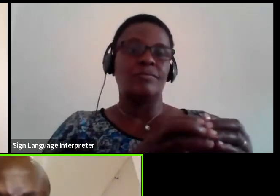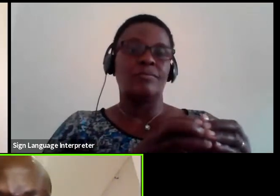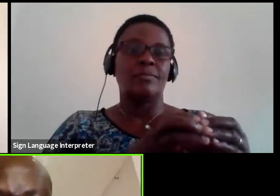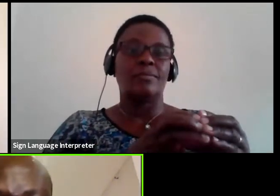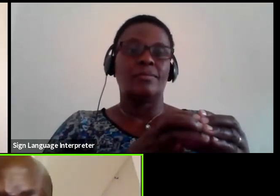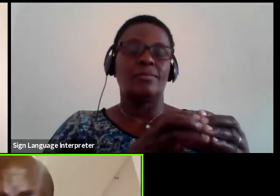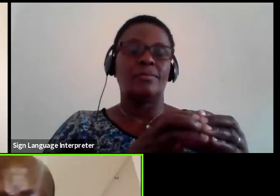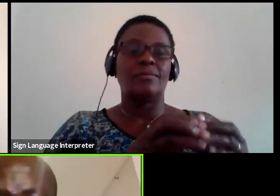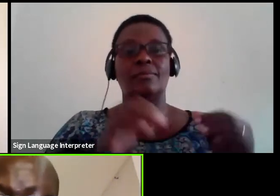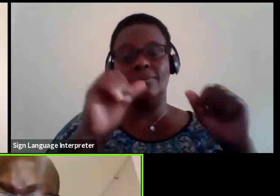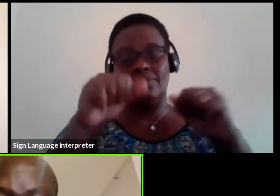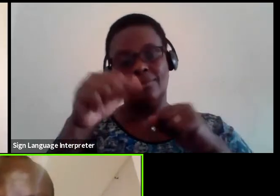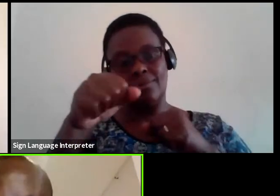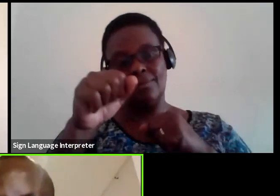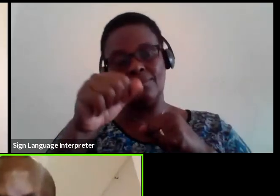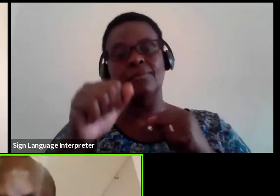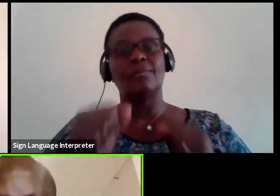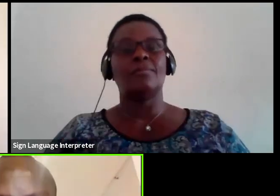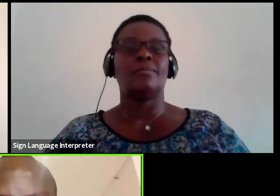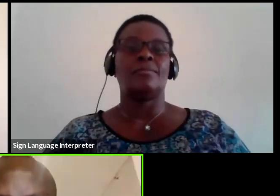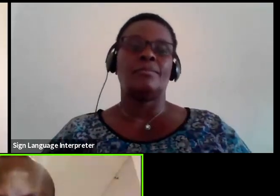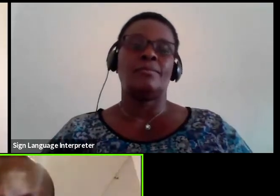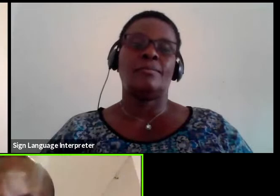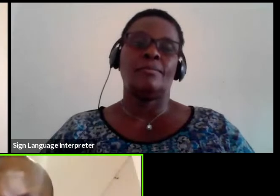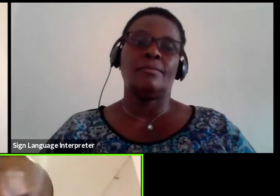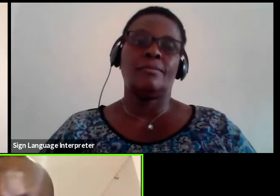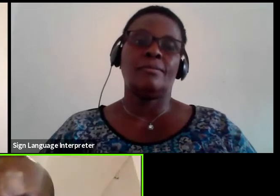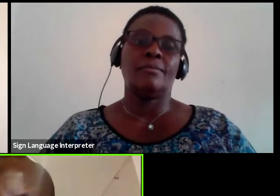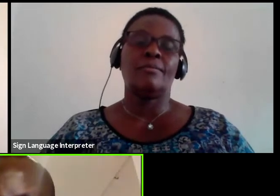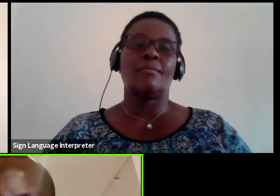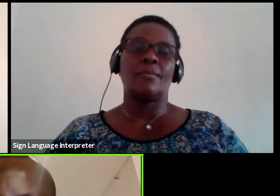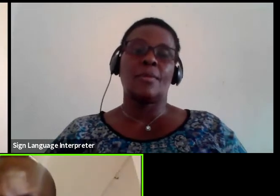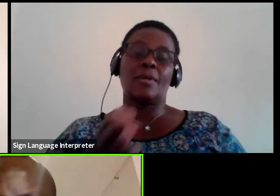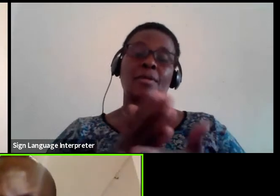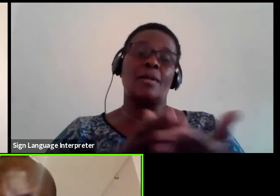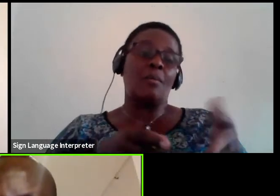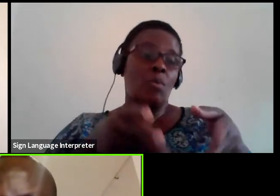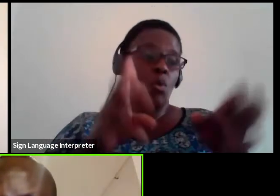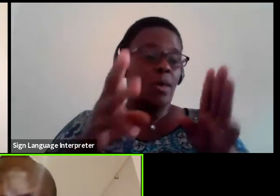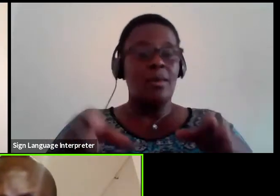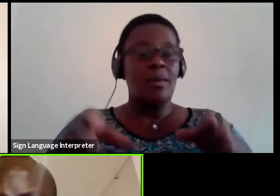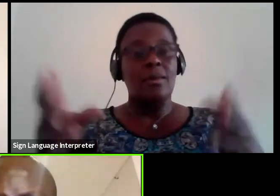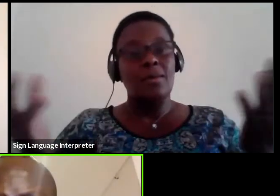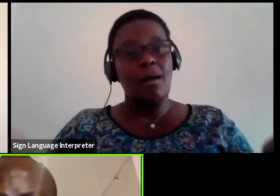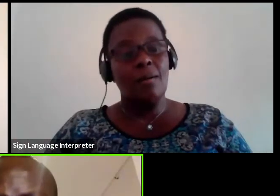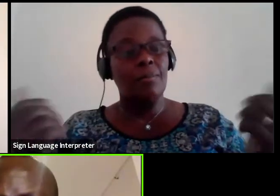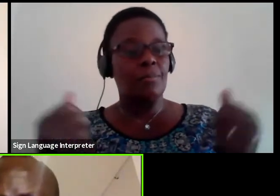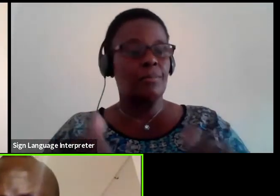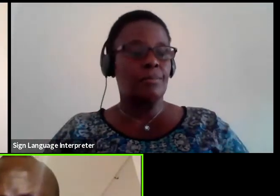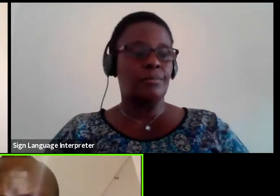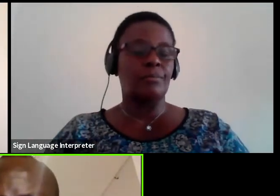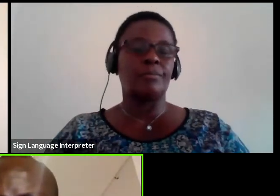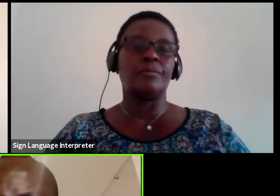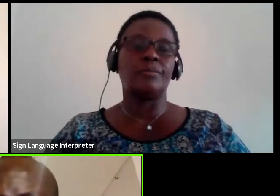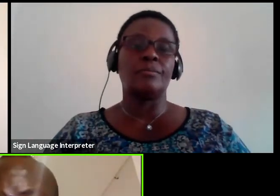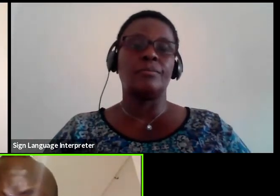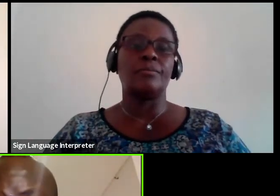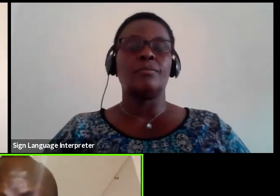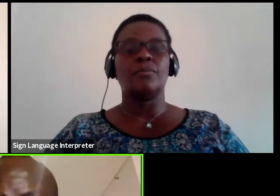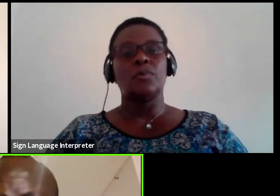Yes, I think there are various ways in which this growing surveillance can